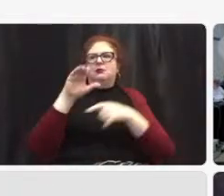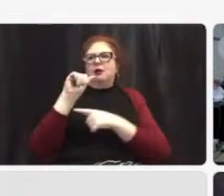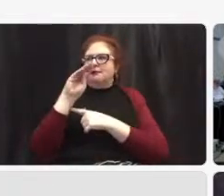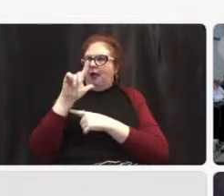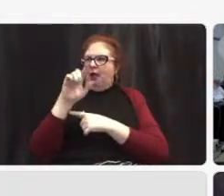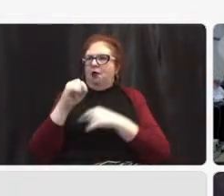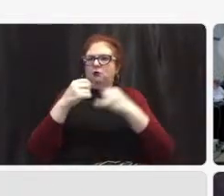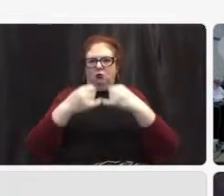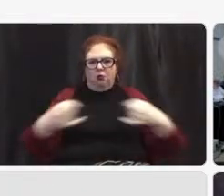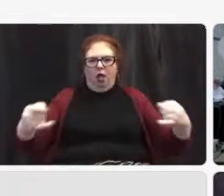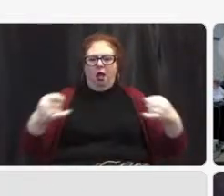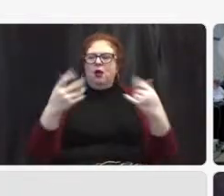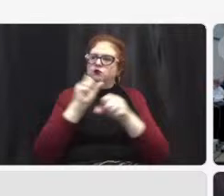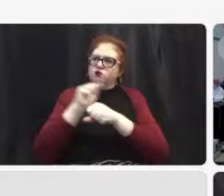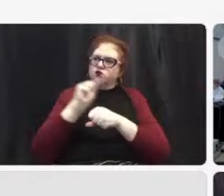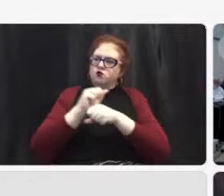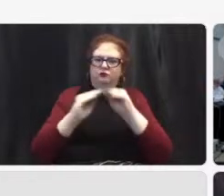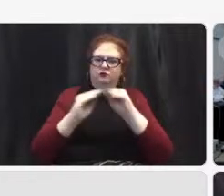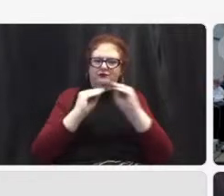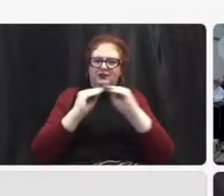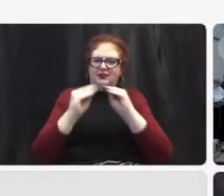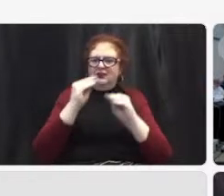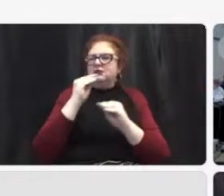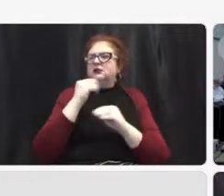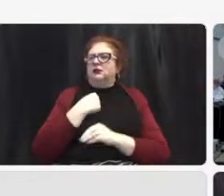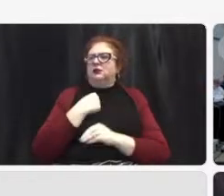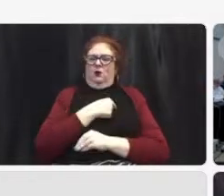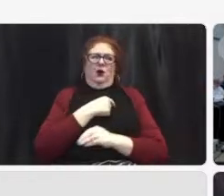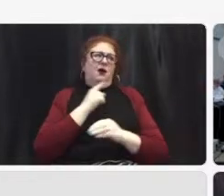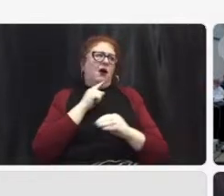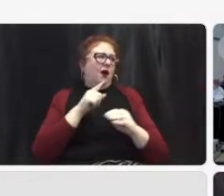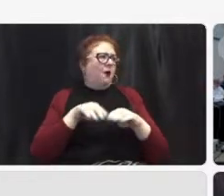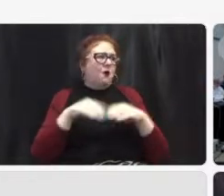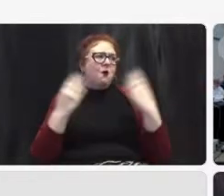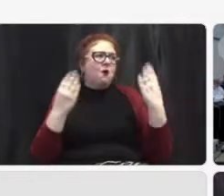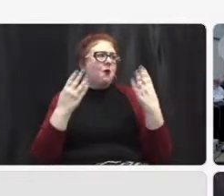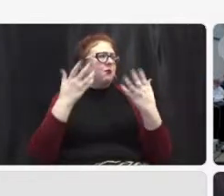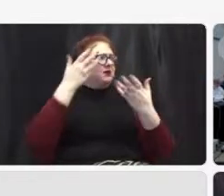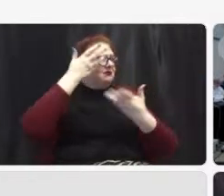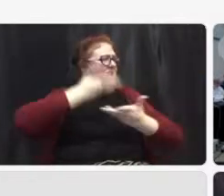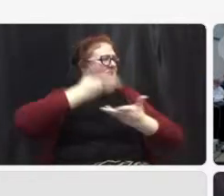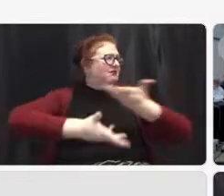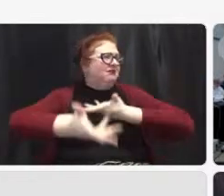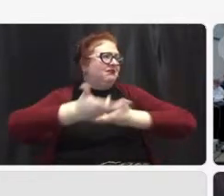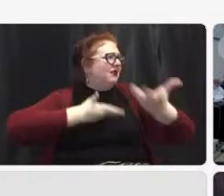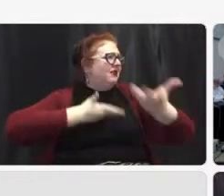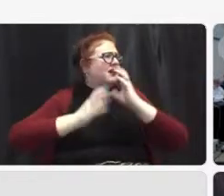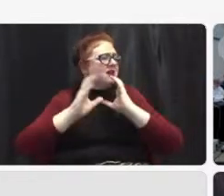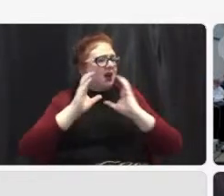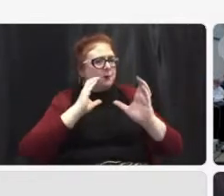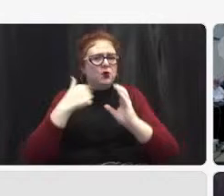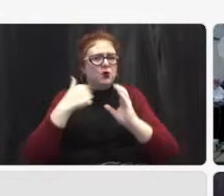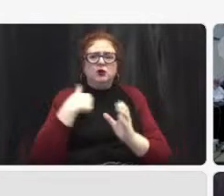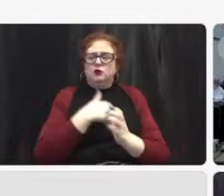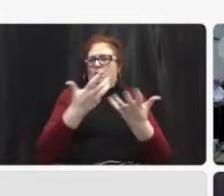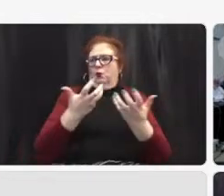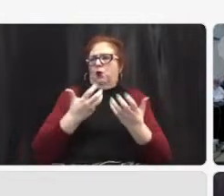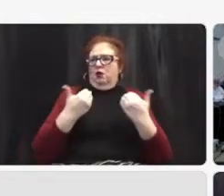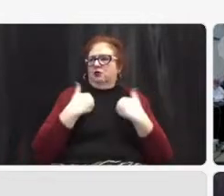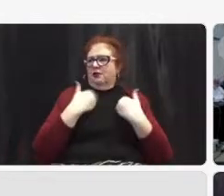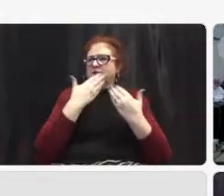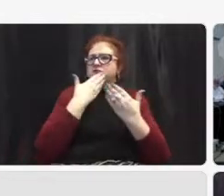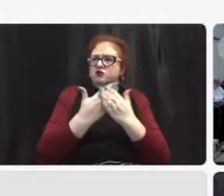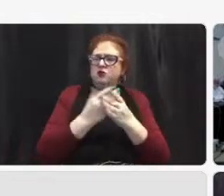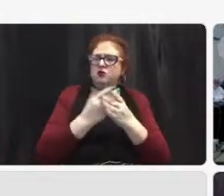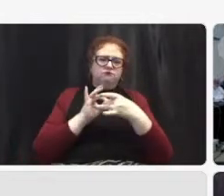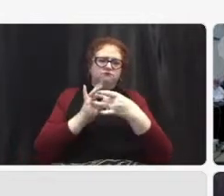We are definitely open to dialogue with our neighbors. We want to be good neighbors. And if we need to implement